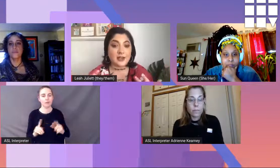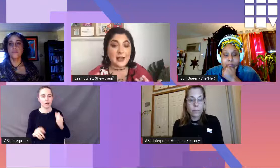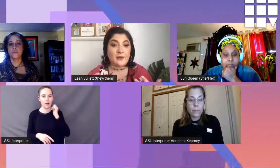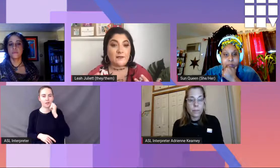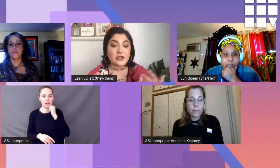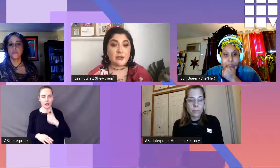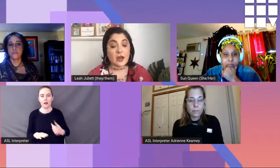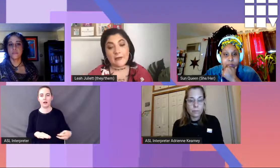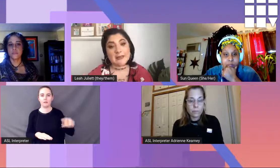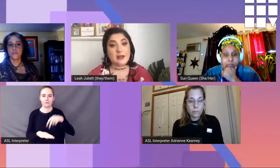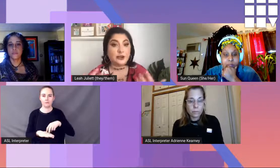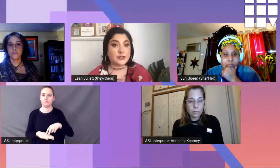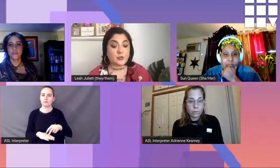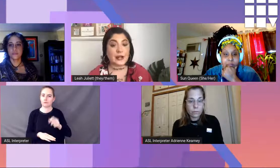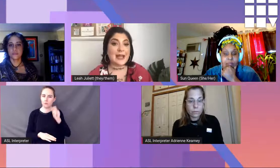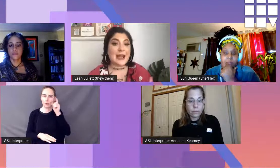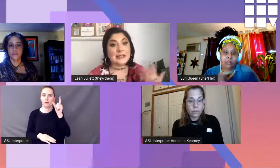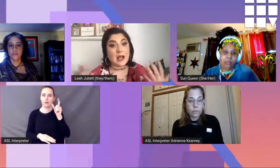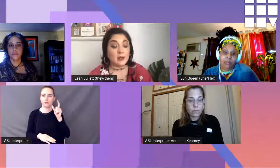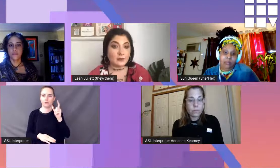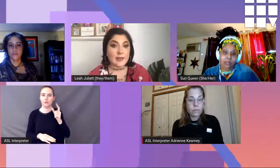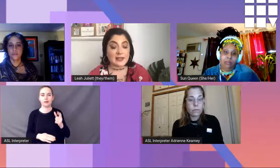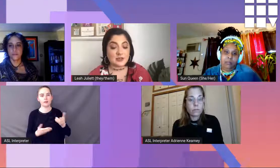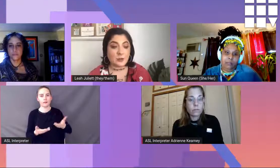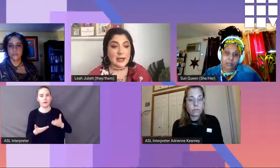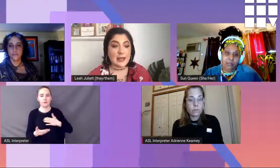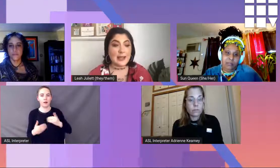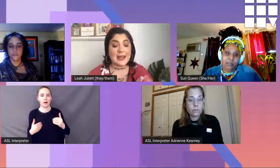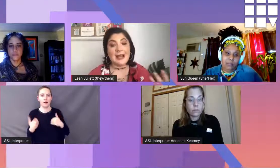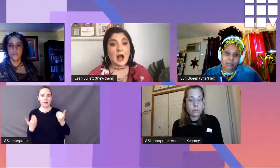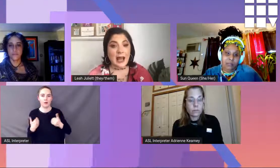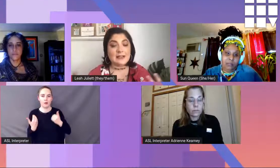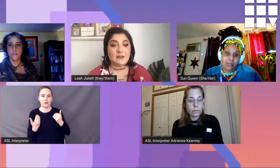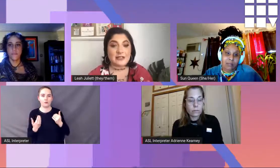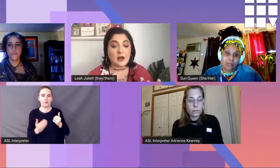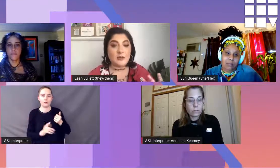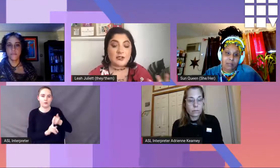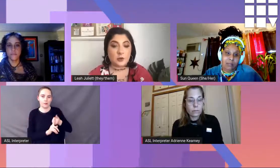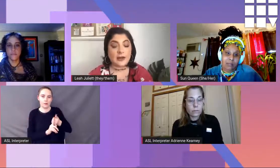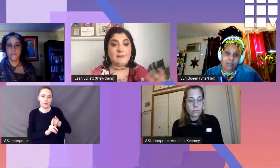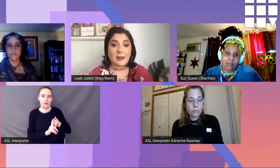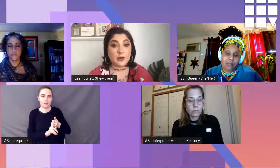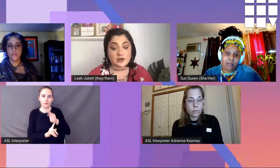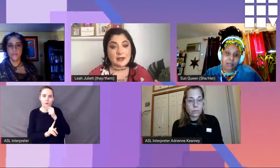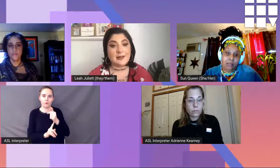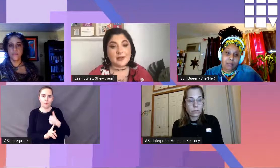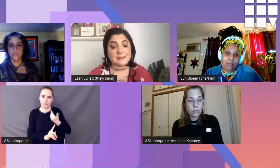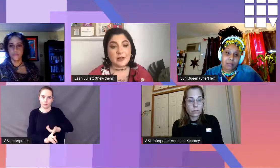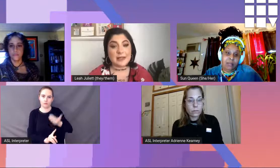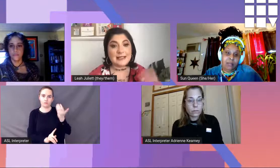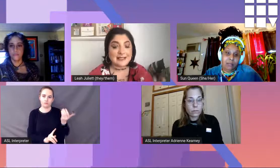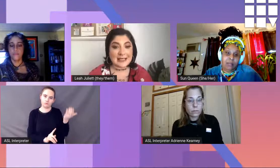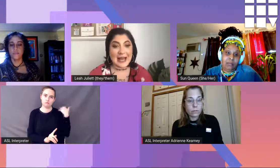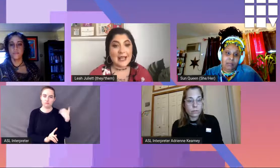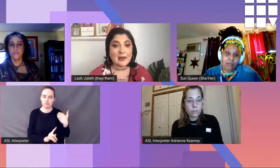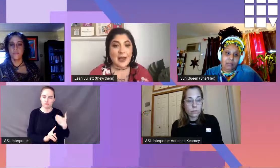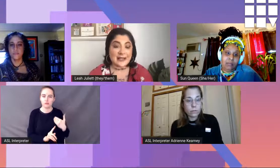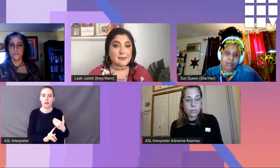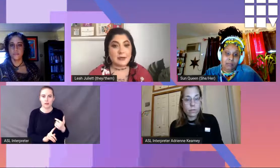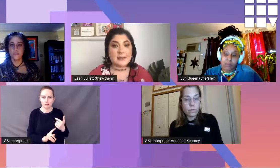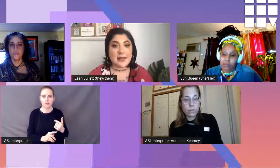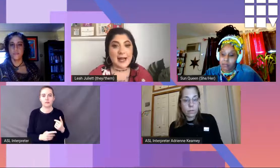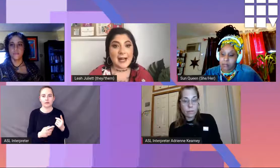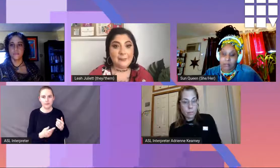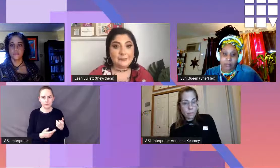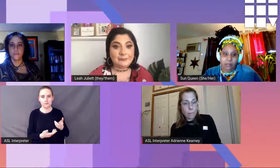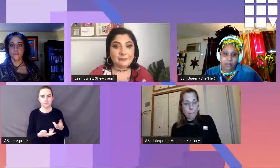my younger self to come and tell her story, and I tell that story, and I actively tell the story of my personal lived experiences today as